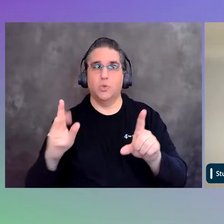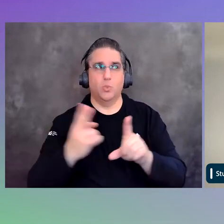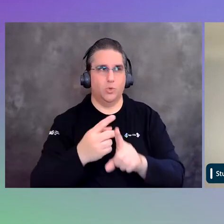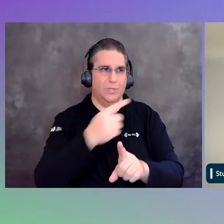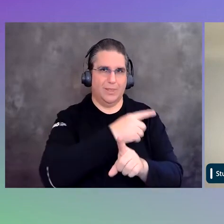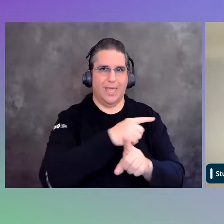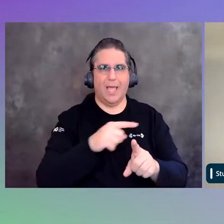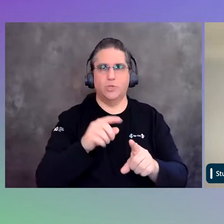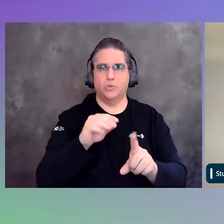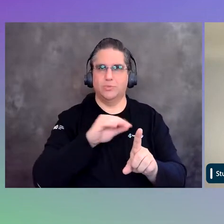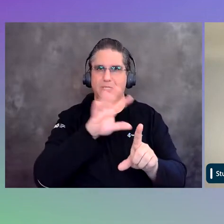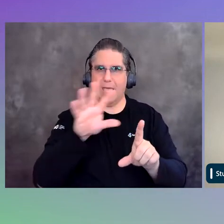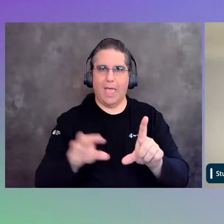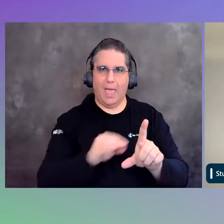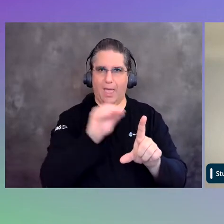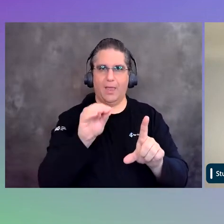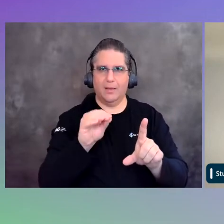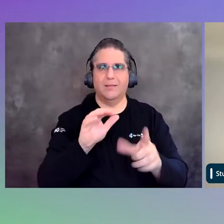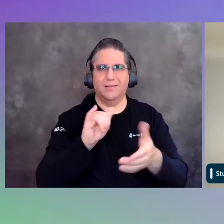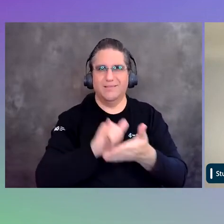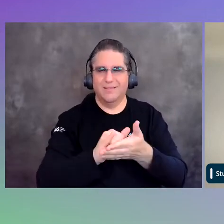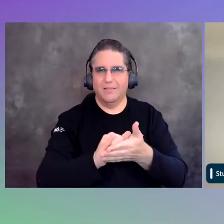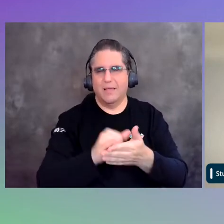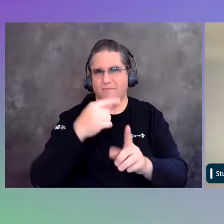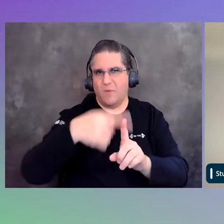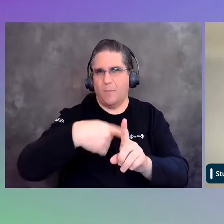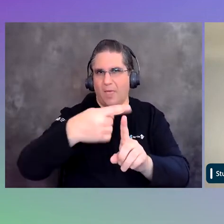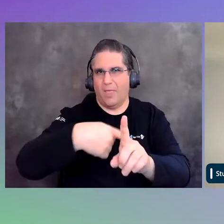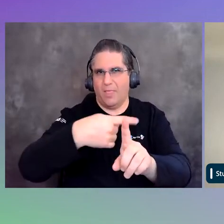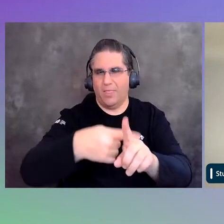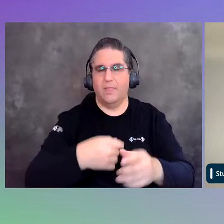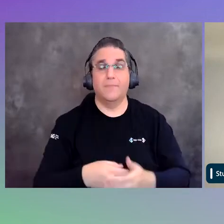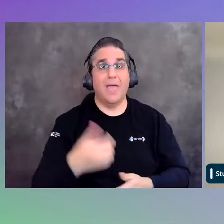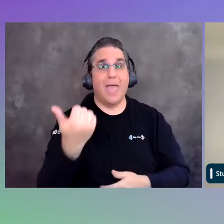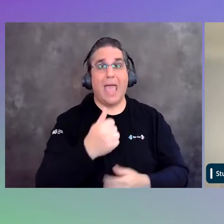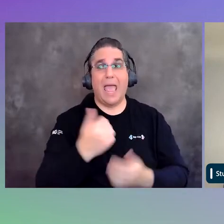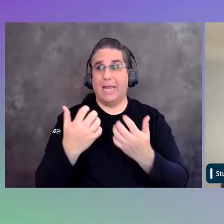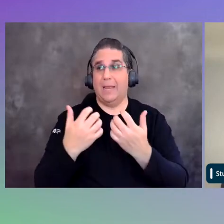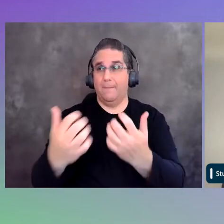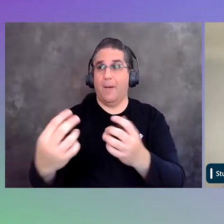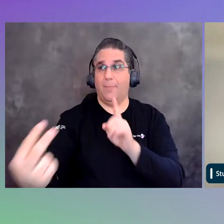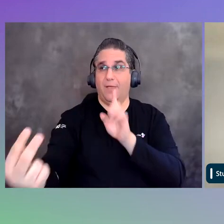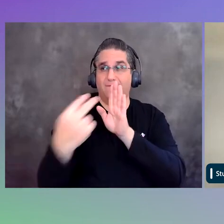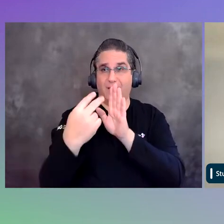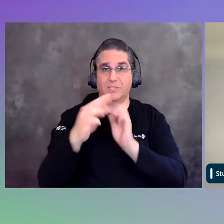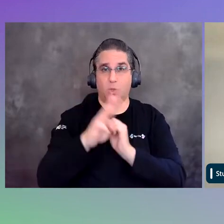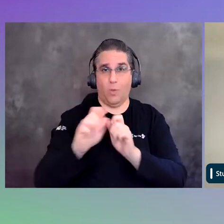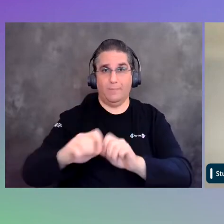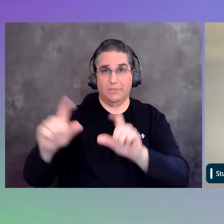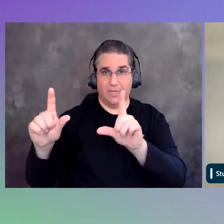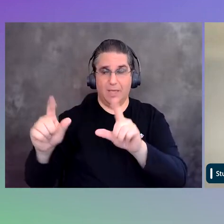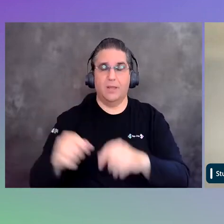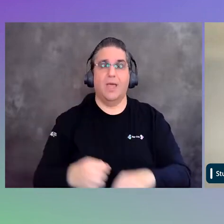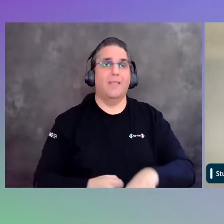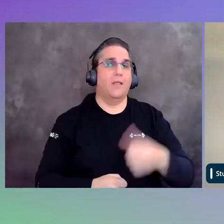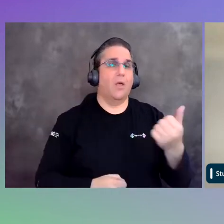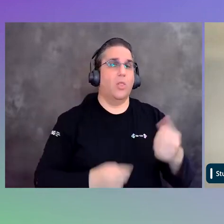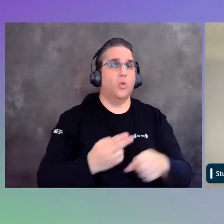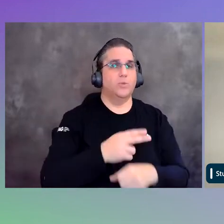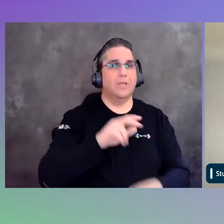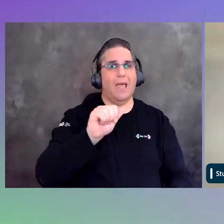monthly scans. We get the size across all of our public-facing sites. Then we're using the Axe API within